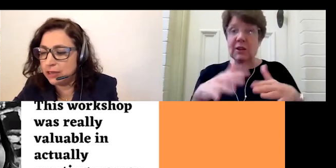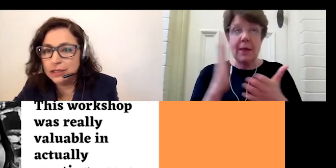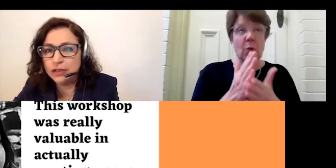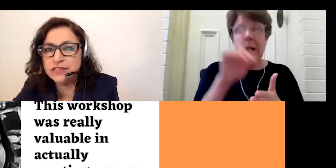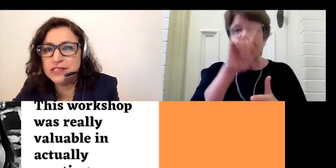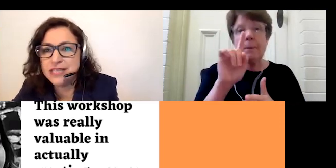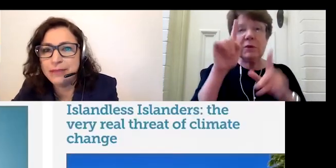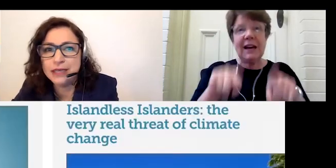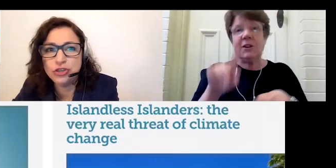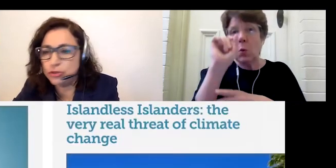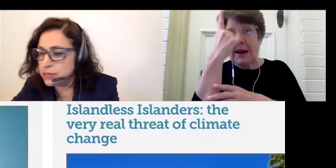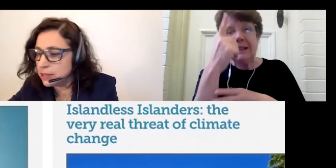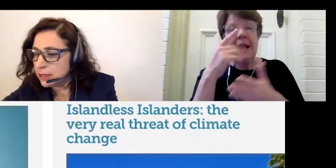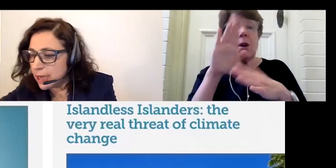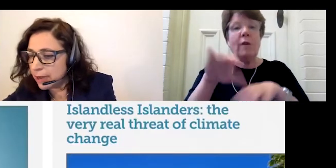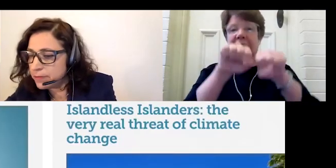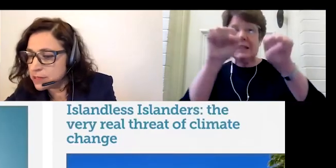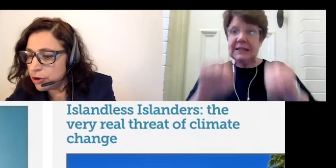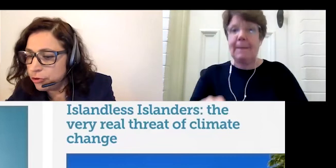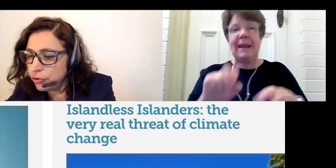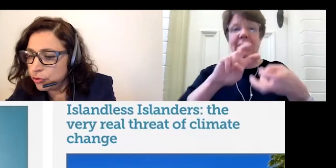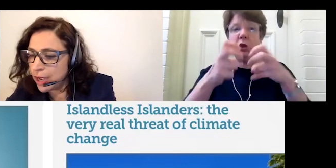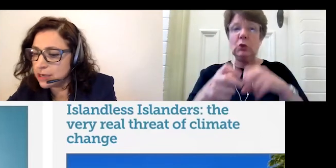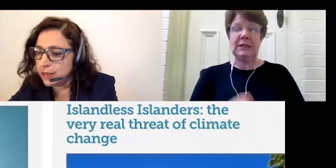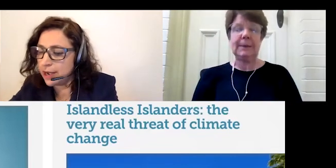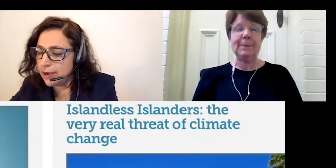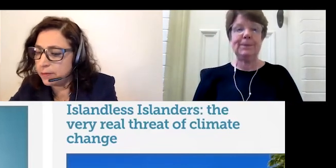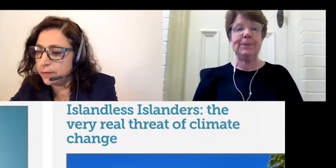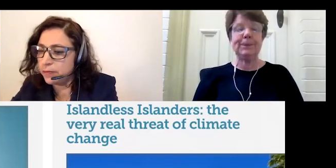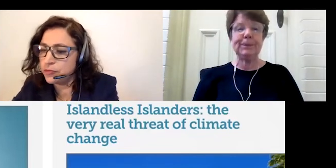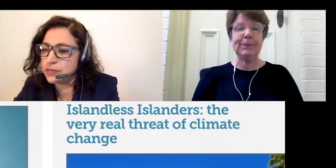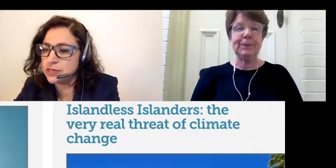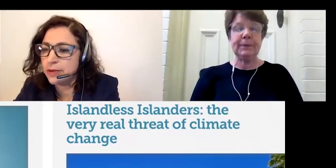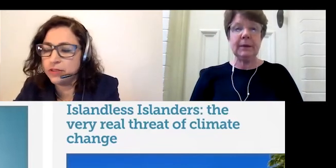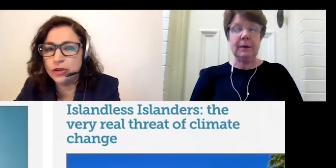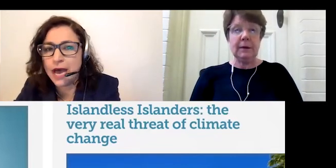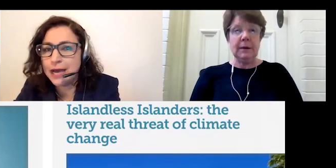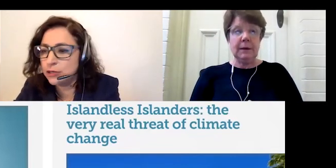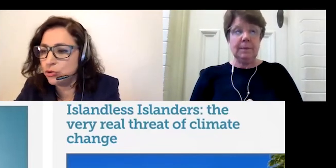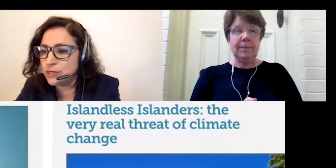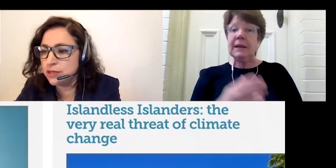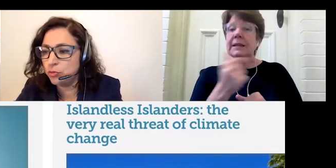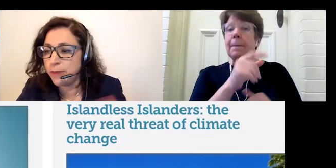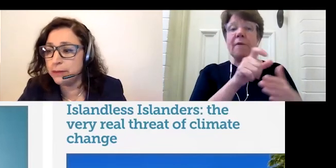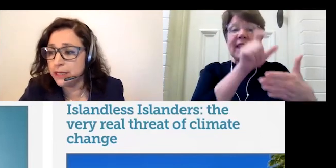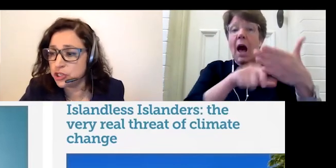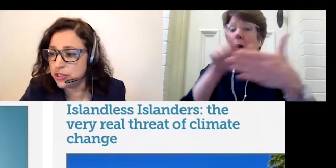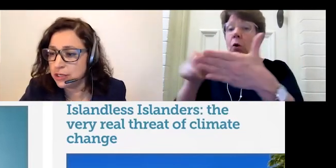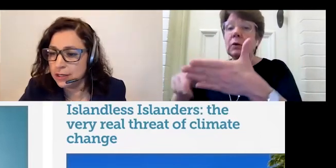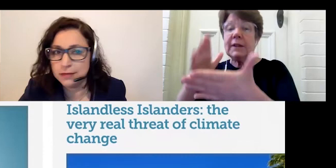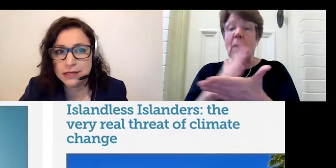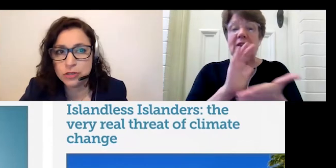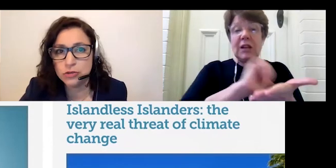larger, of systemic issues. So as some of the articles that were